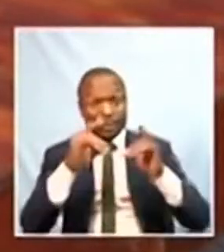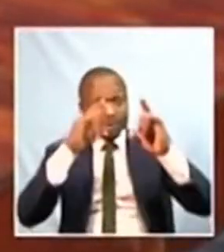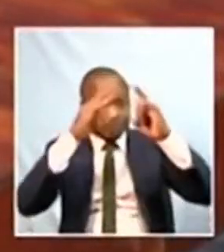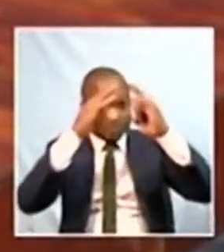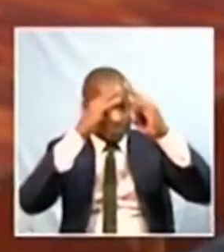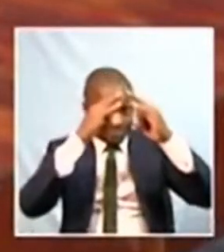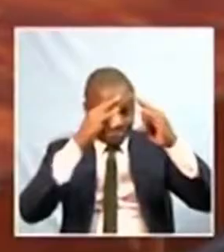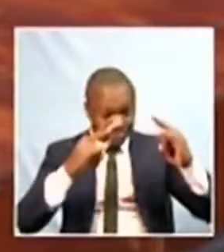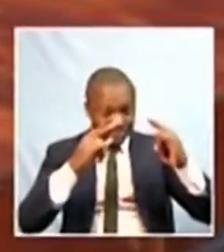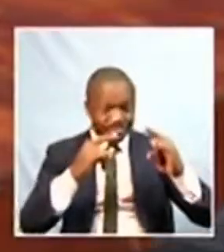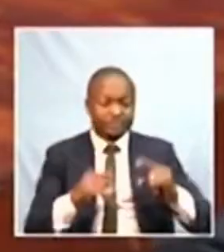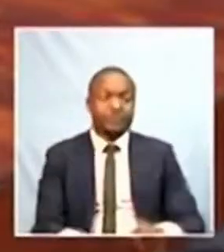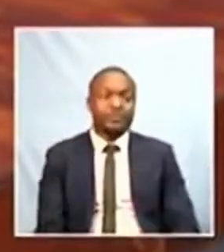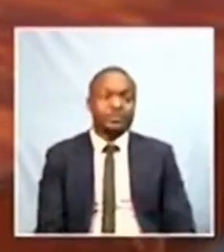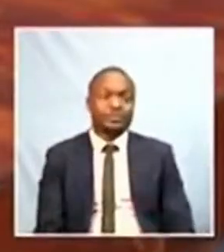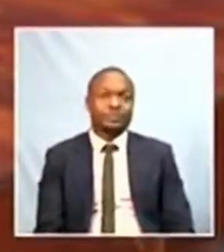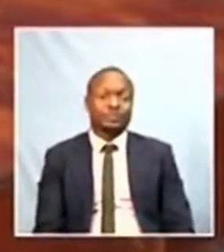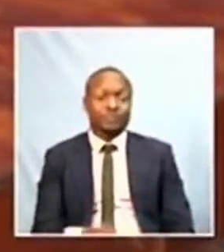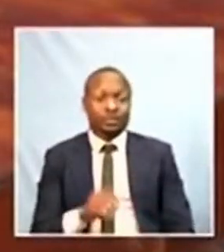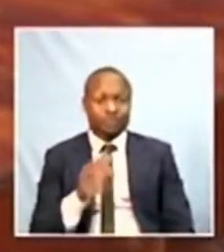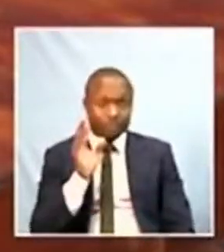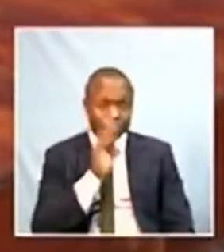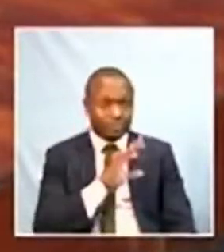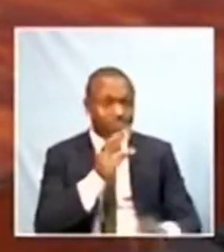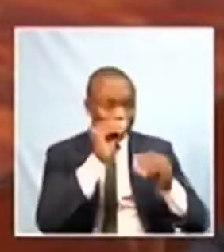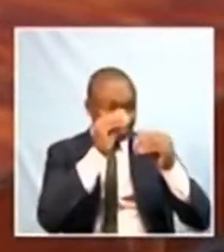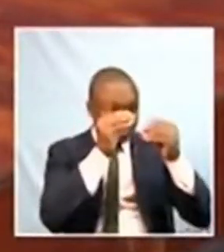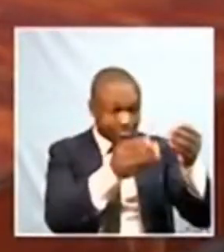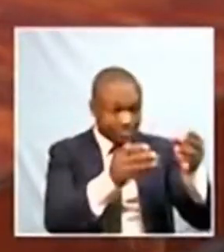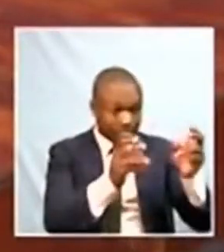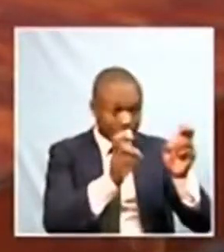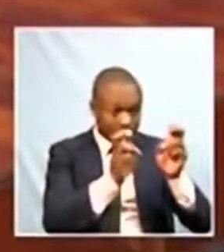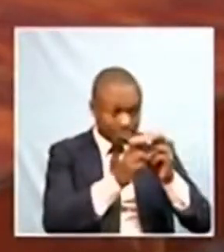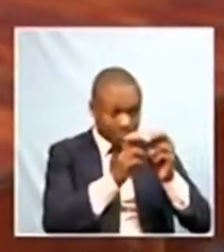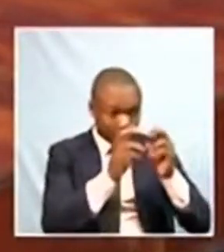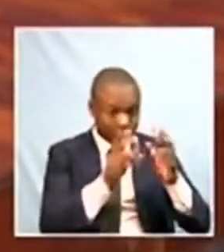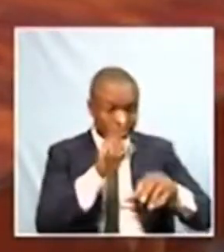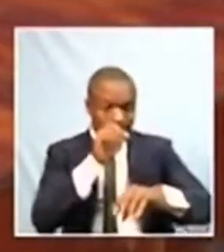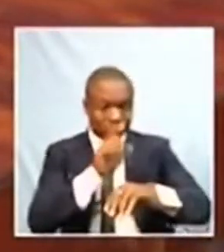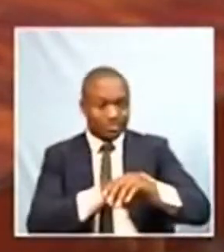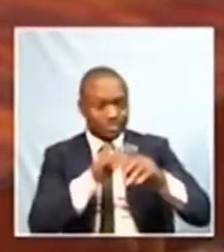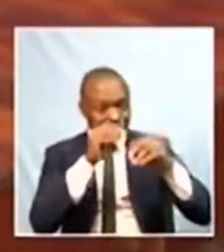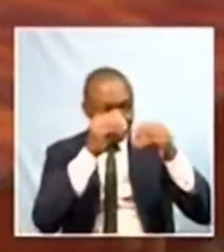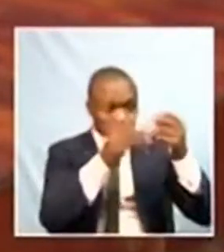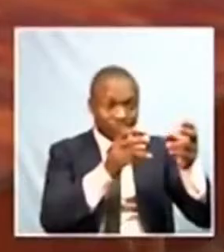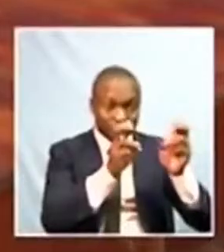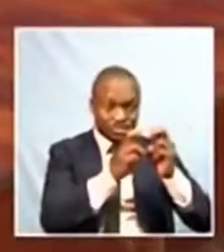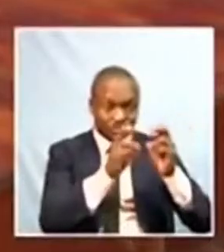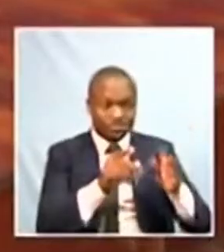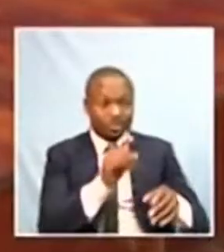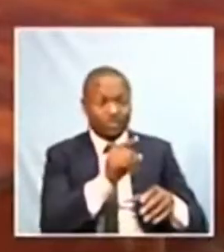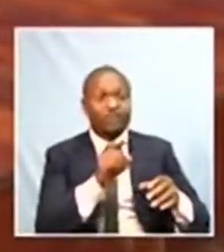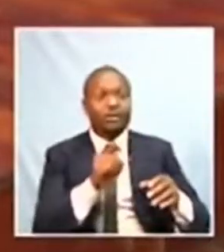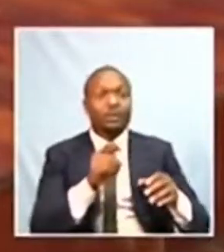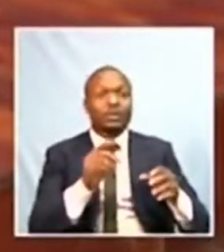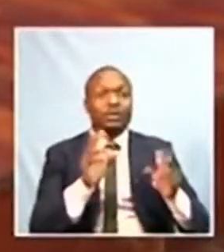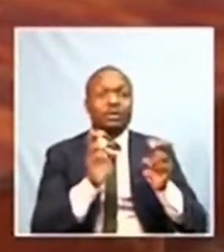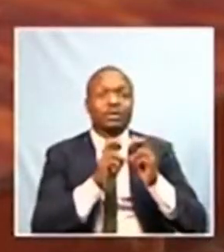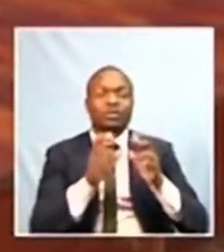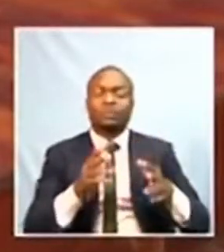we quite all right awarded to the contractor. And when we awarded, the contractor was very, very happy that we gave him that